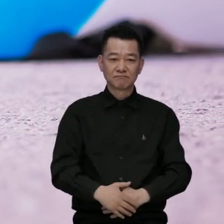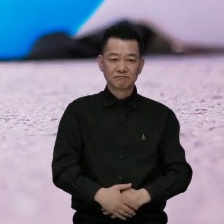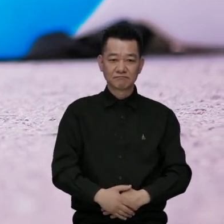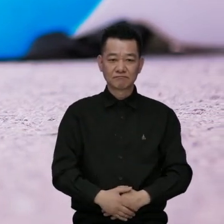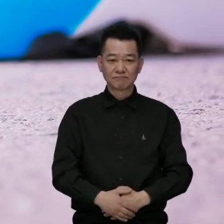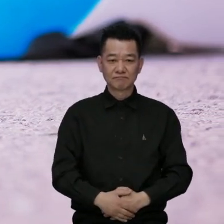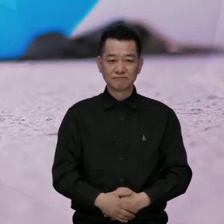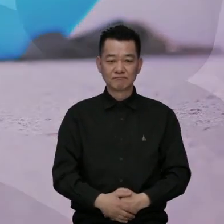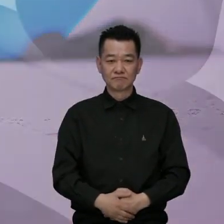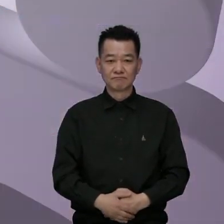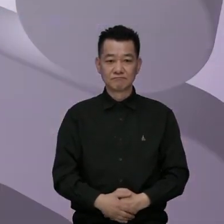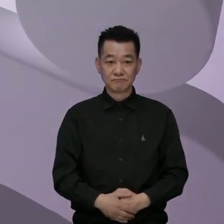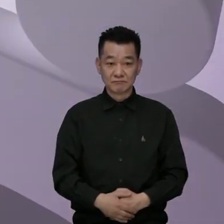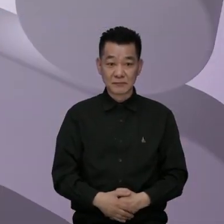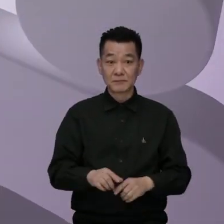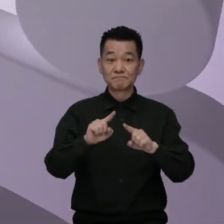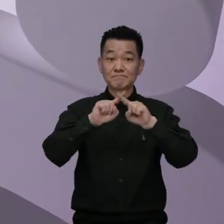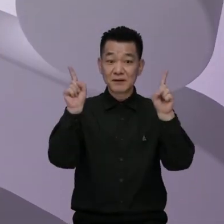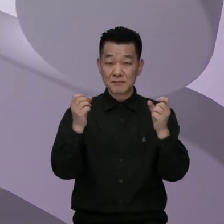disabilities.